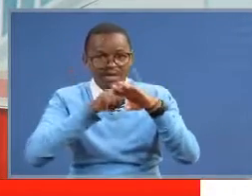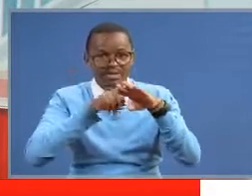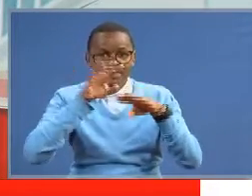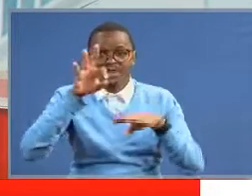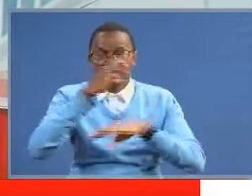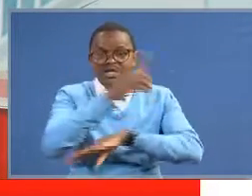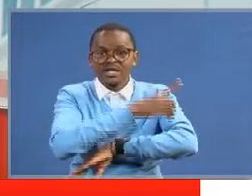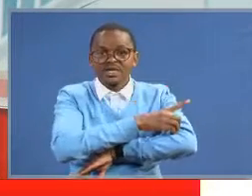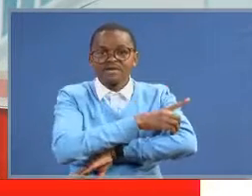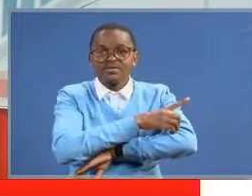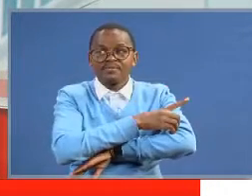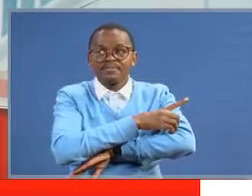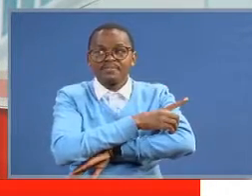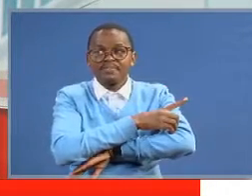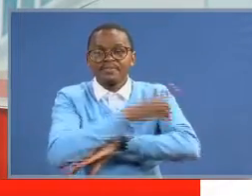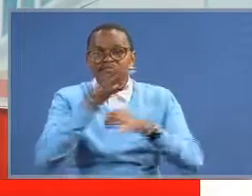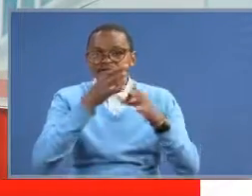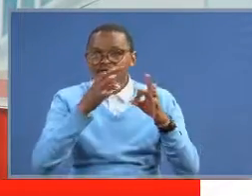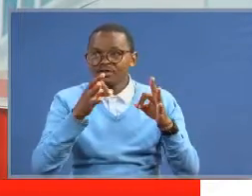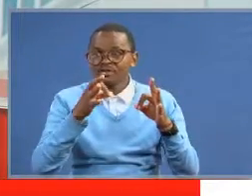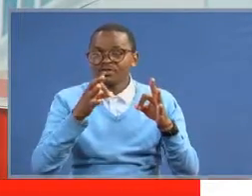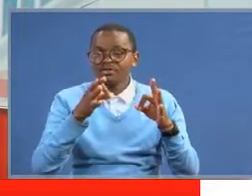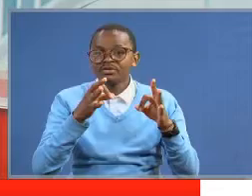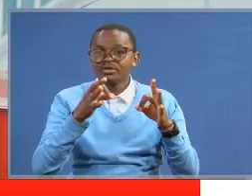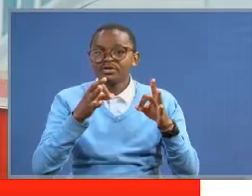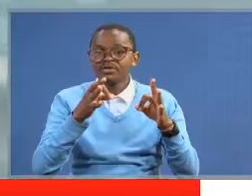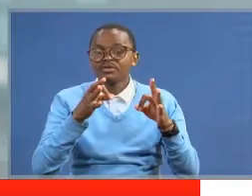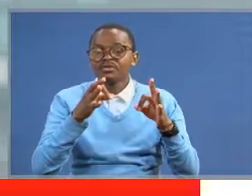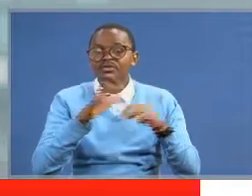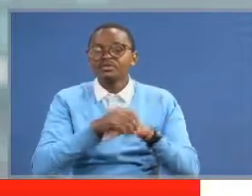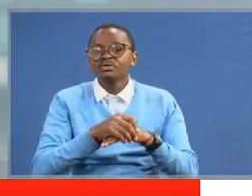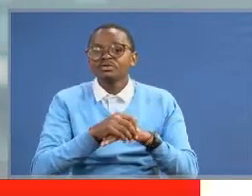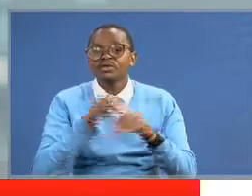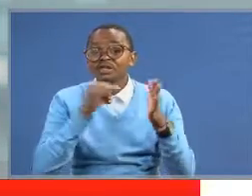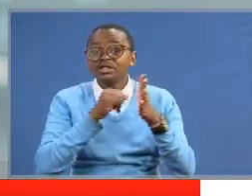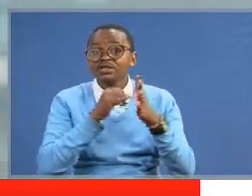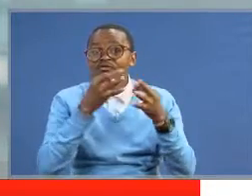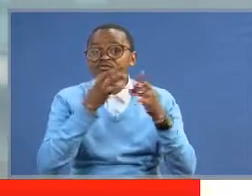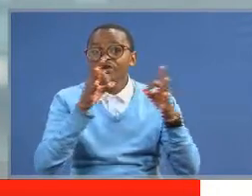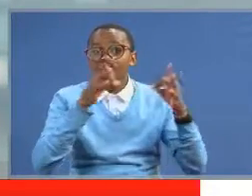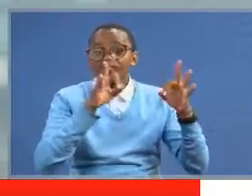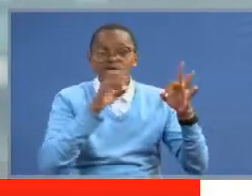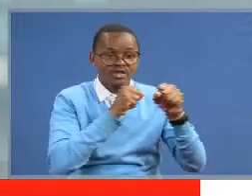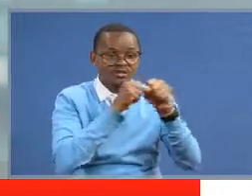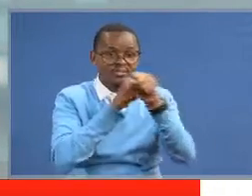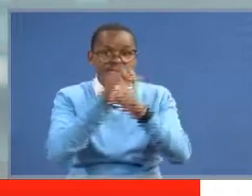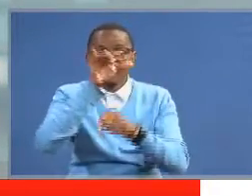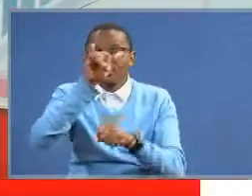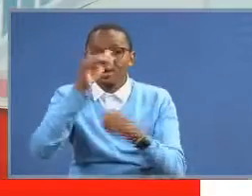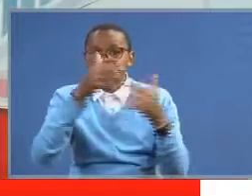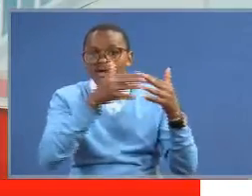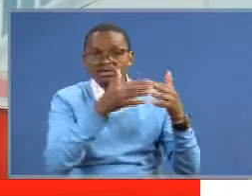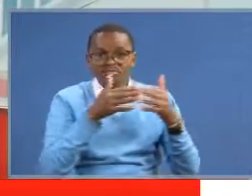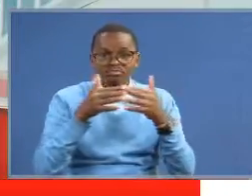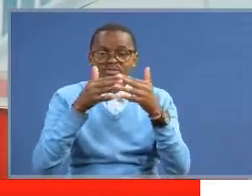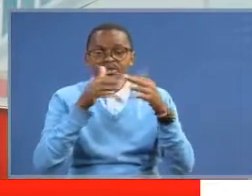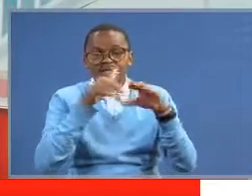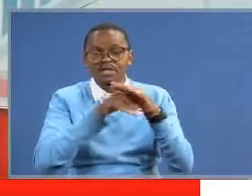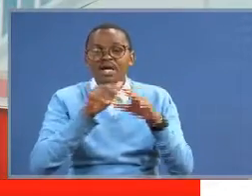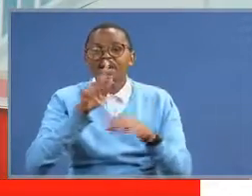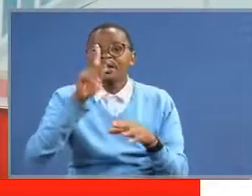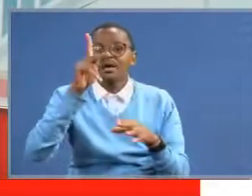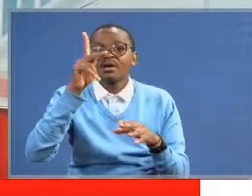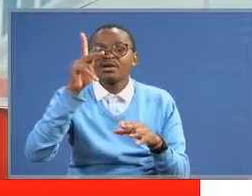3 days. And is it free or they? Yeah. Actually, it's free. It's being sponsored by the American Spaces in